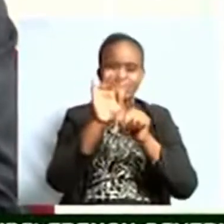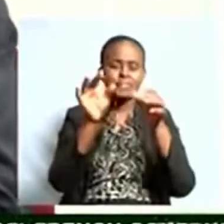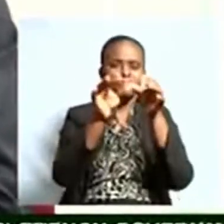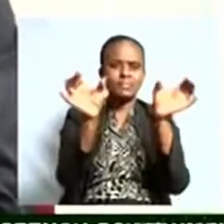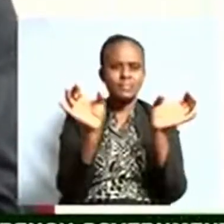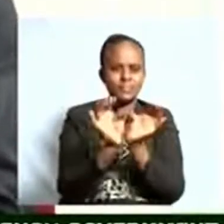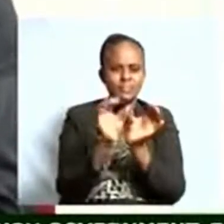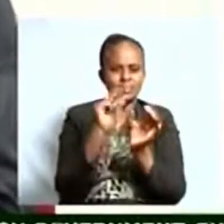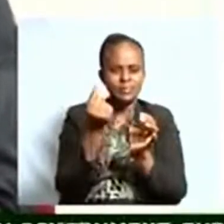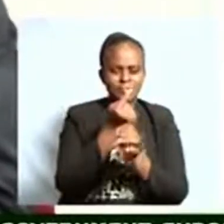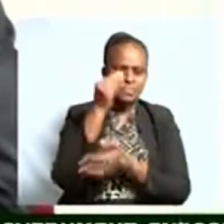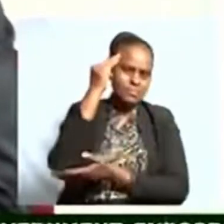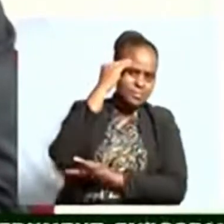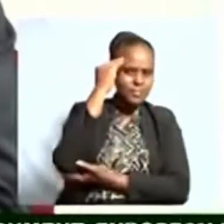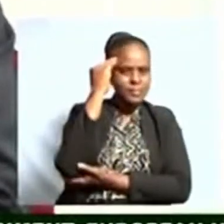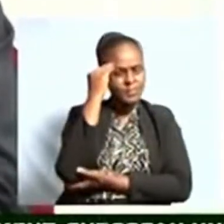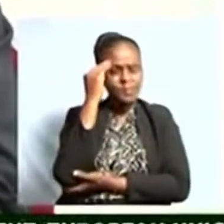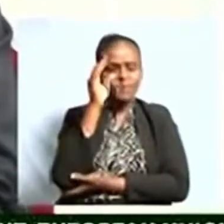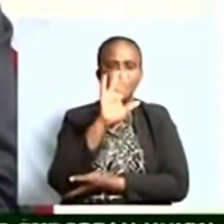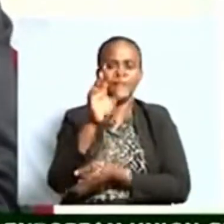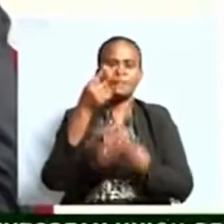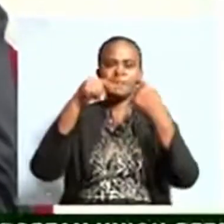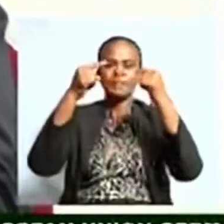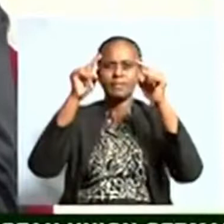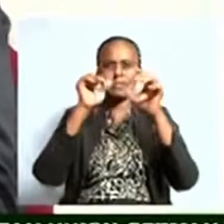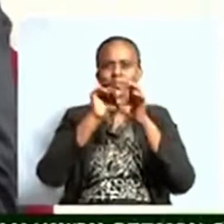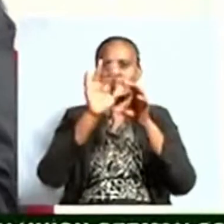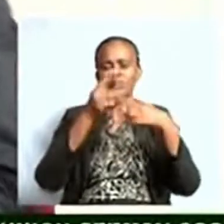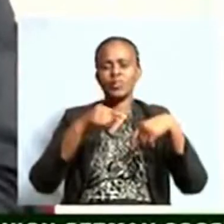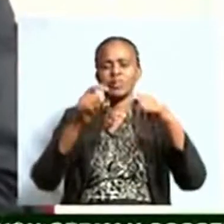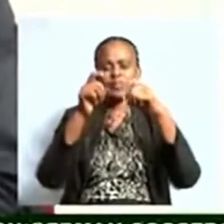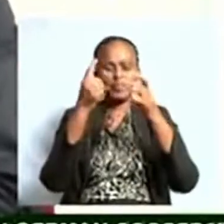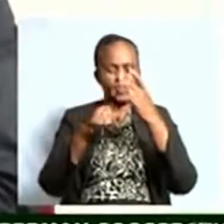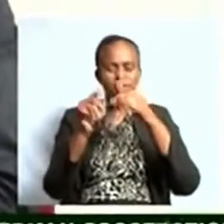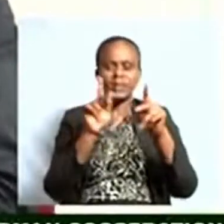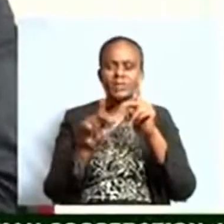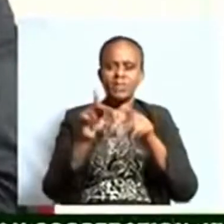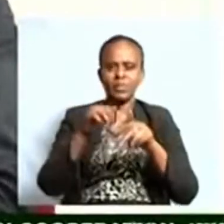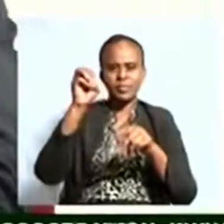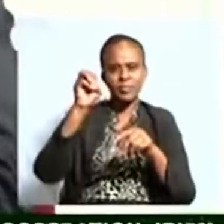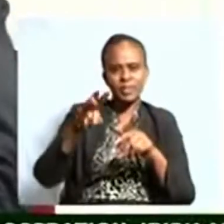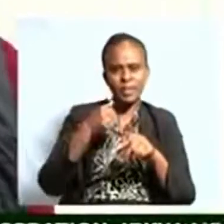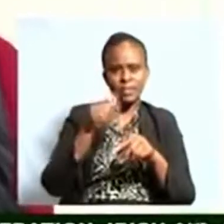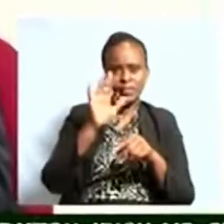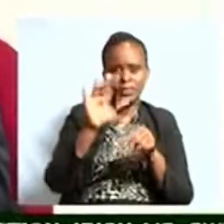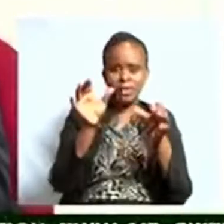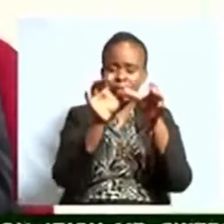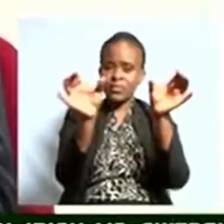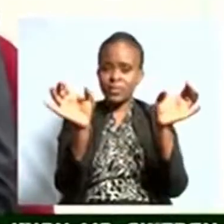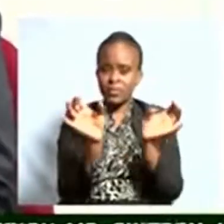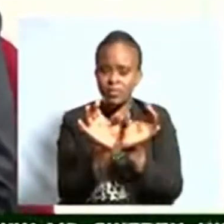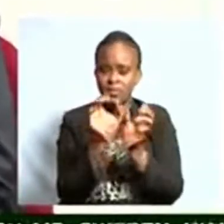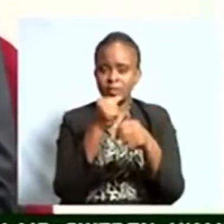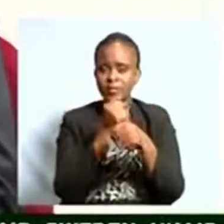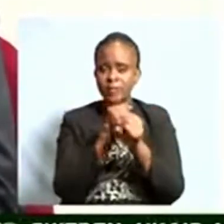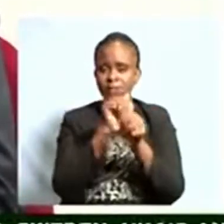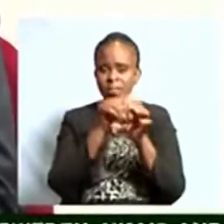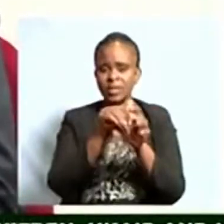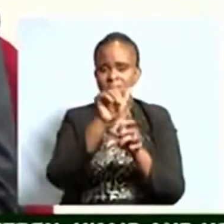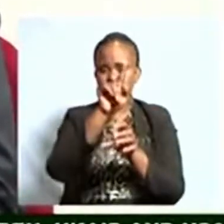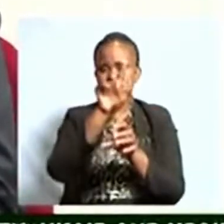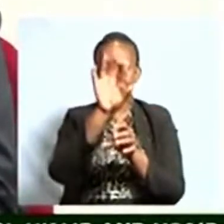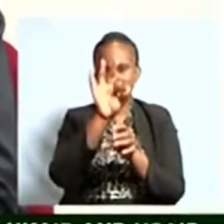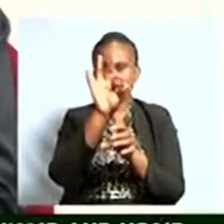constituency just to appreciate some of the successes and challenges that the people of Munali face. Your constituency was created in